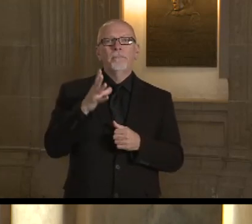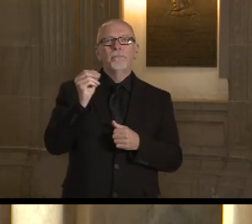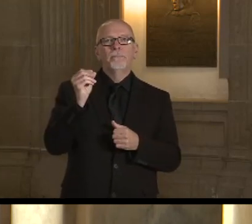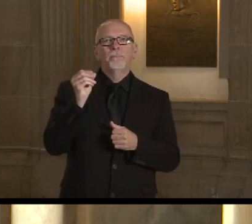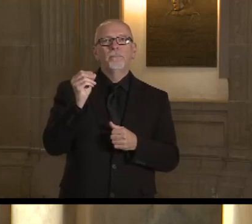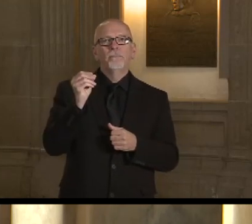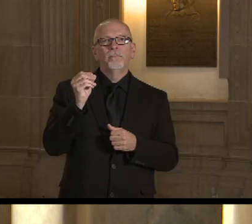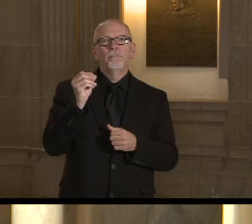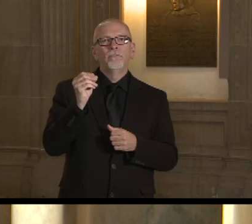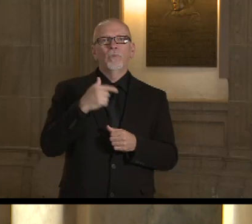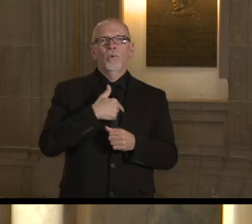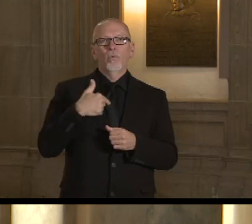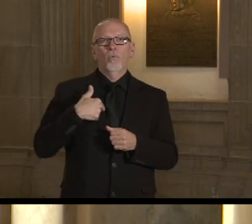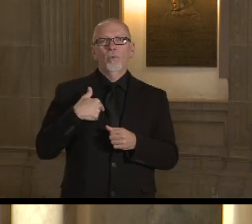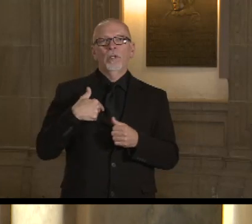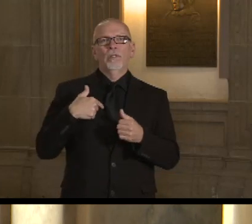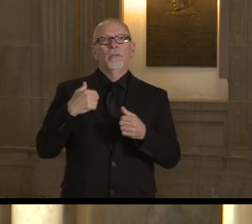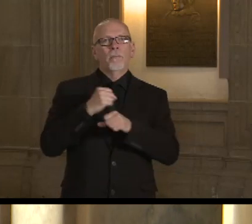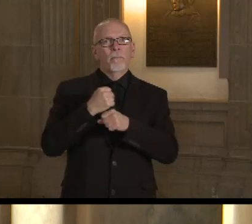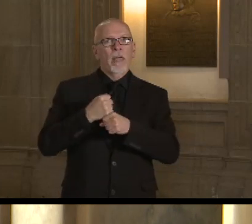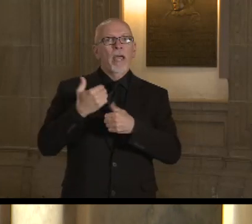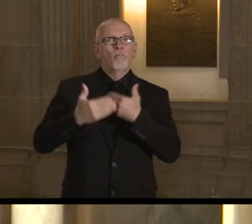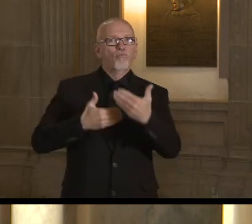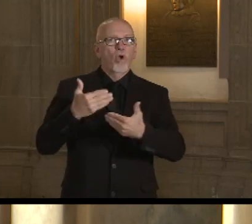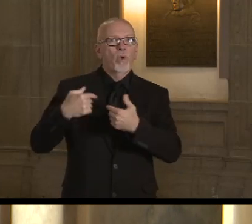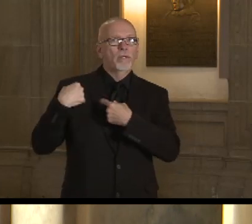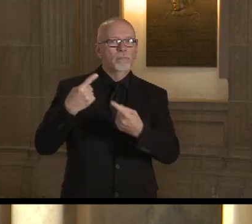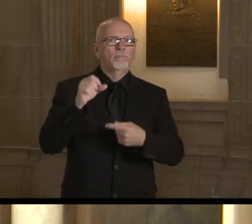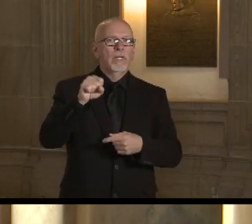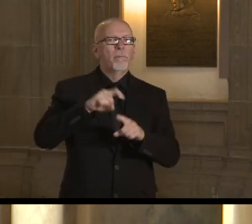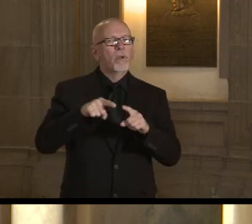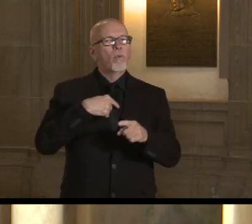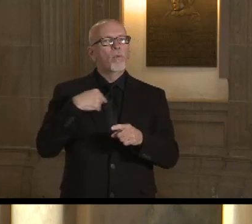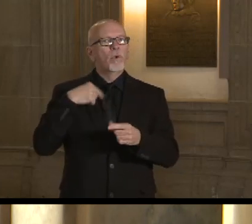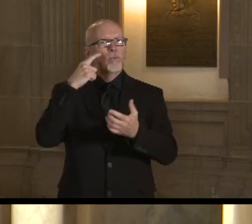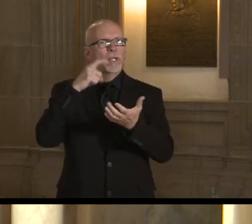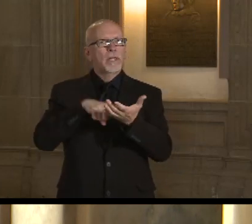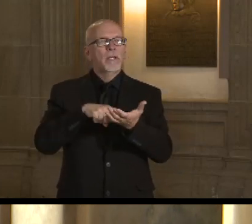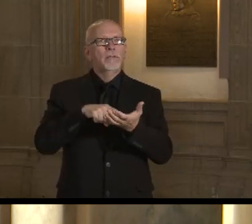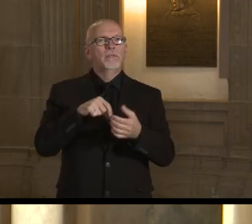And we have made some progress. But we recognize,